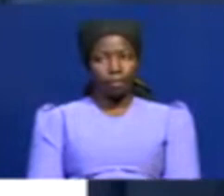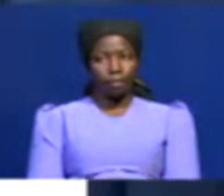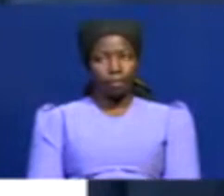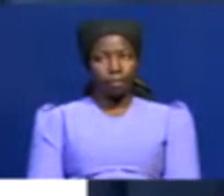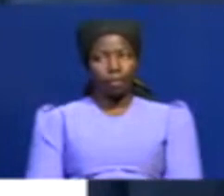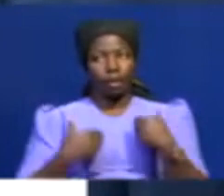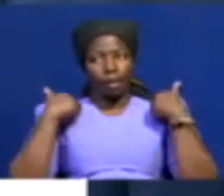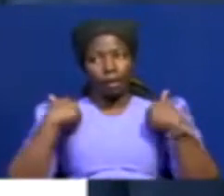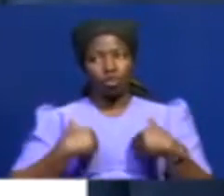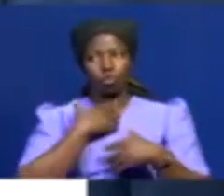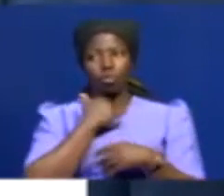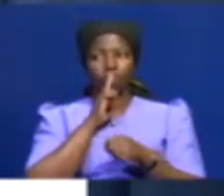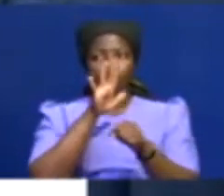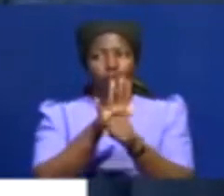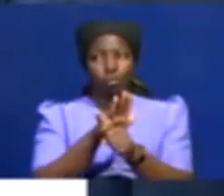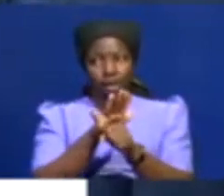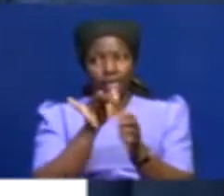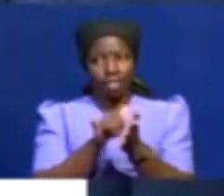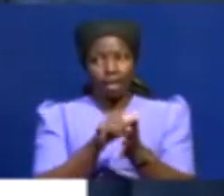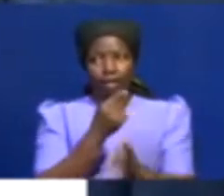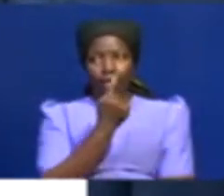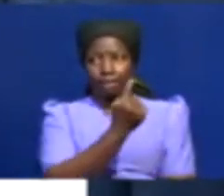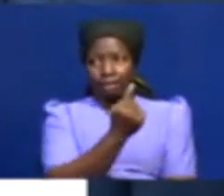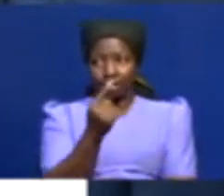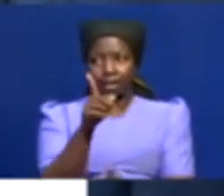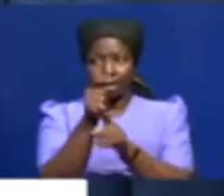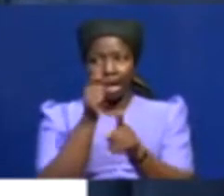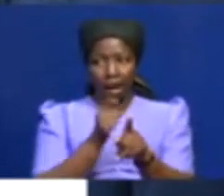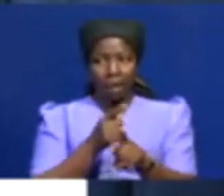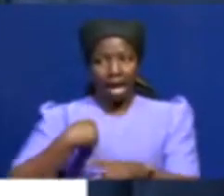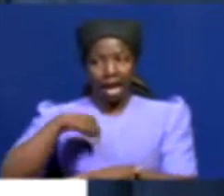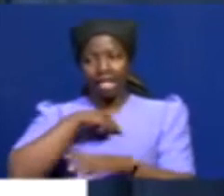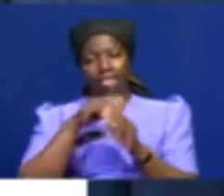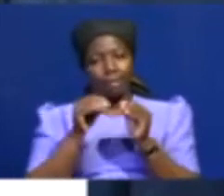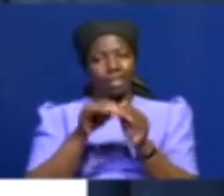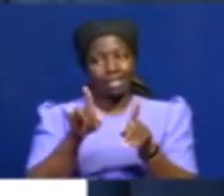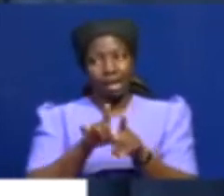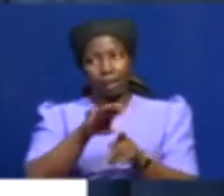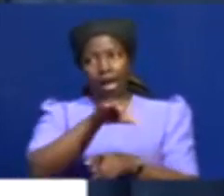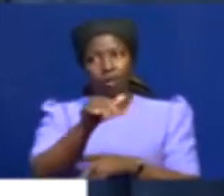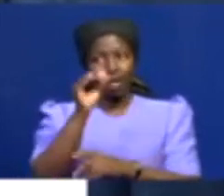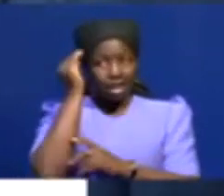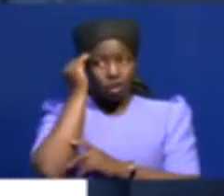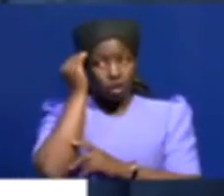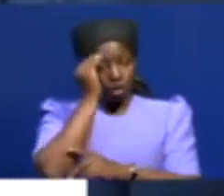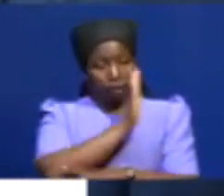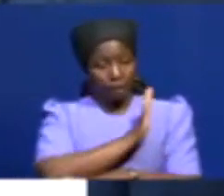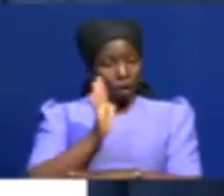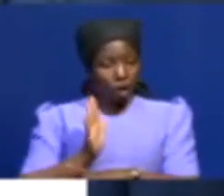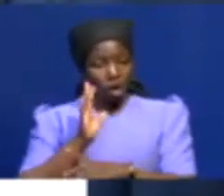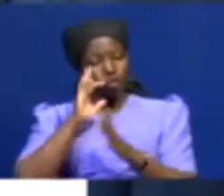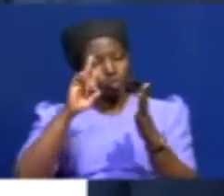I want to assure you that every term we meet as a county education board to go